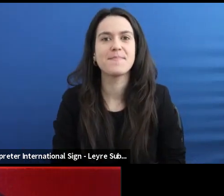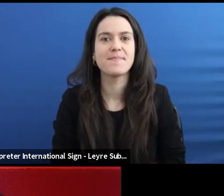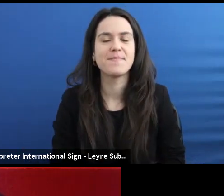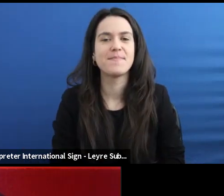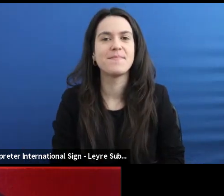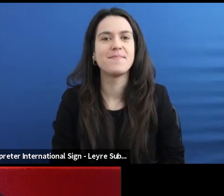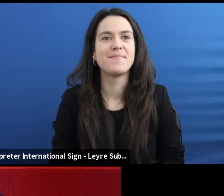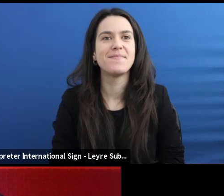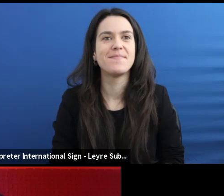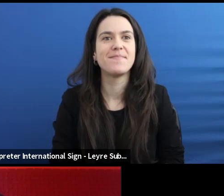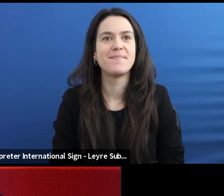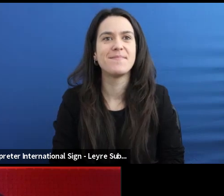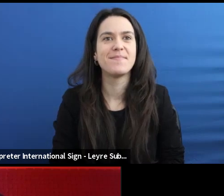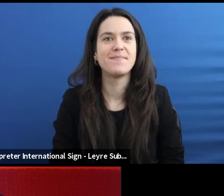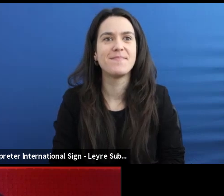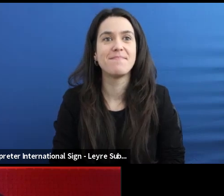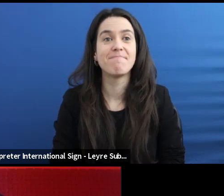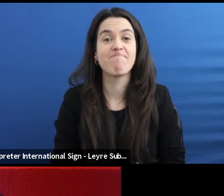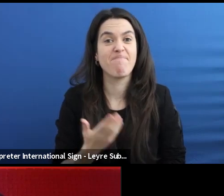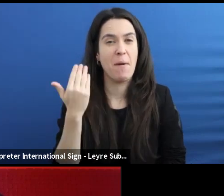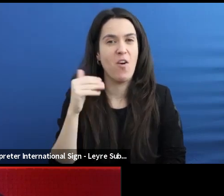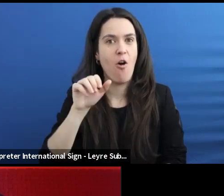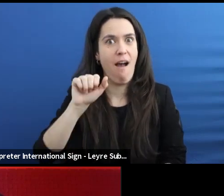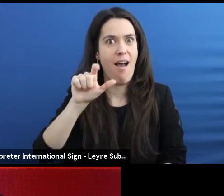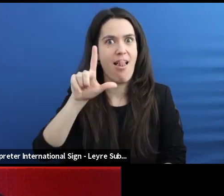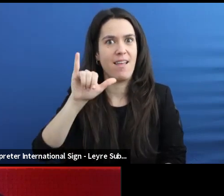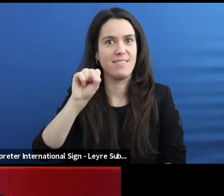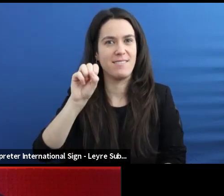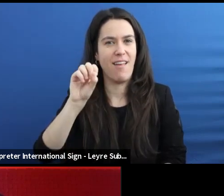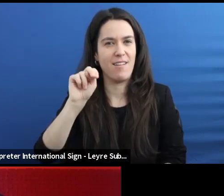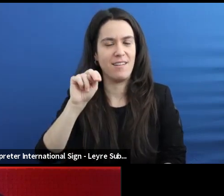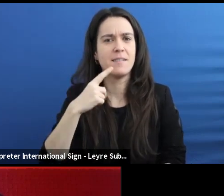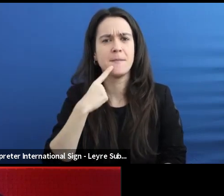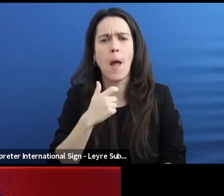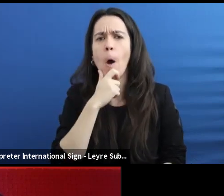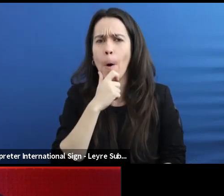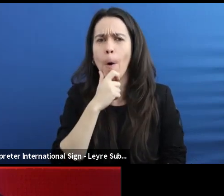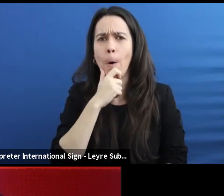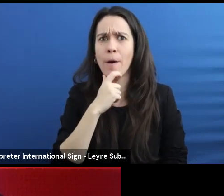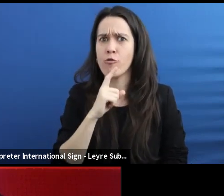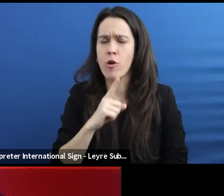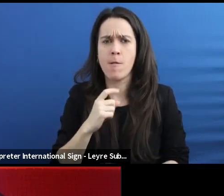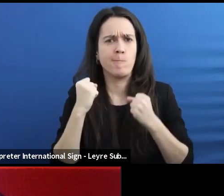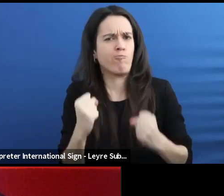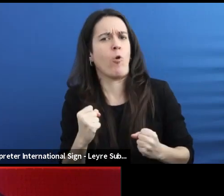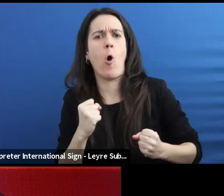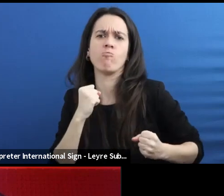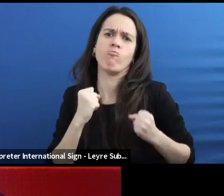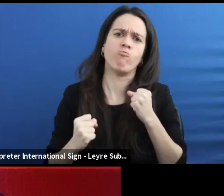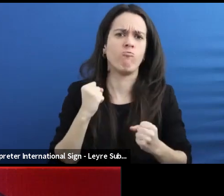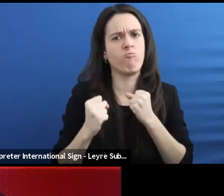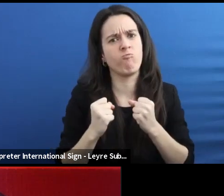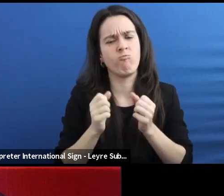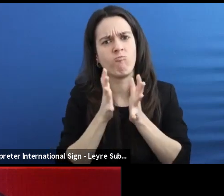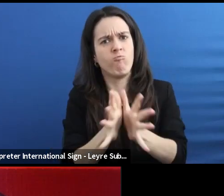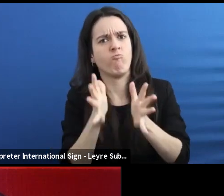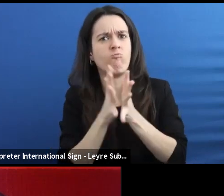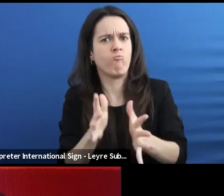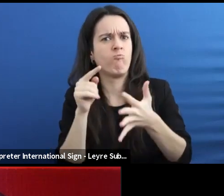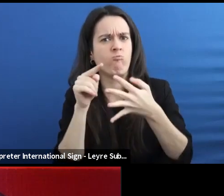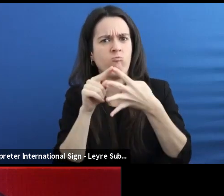heard Alison Stoke and she had quite an urgent message. Do you